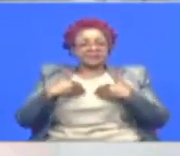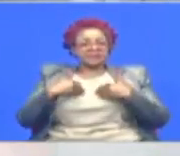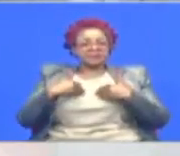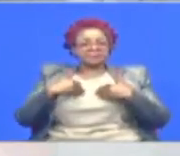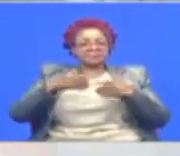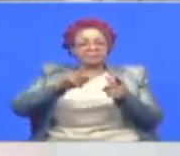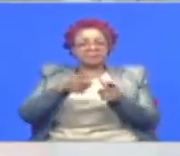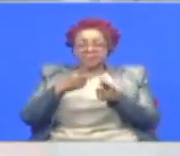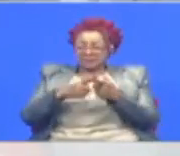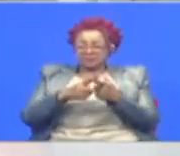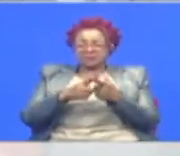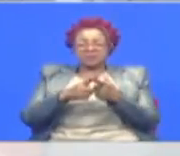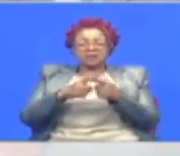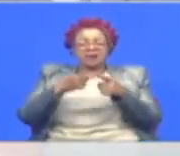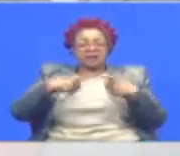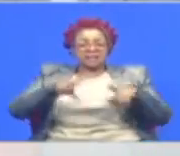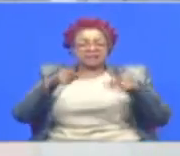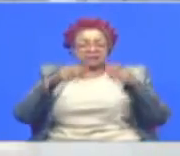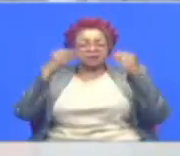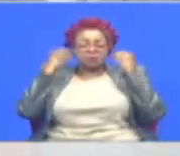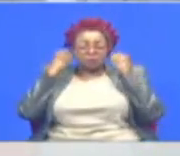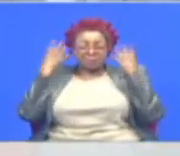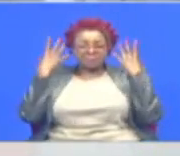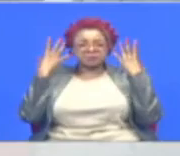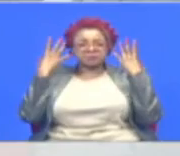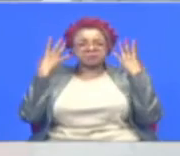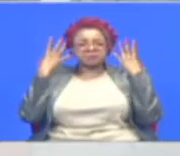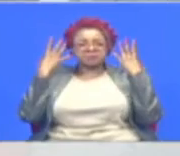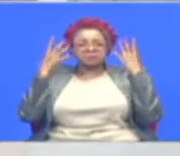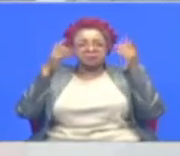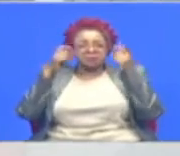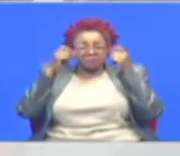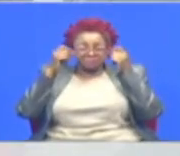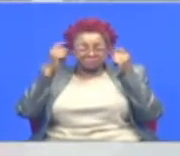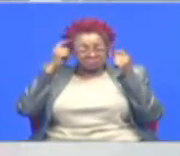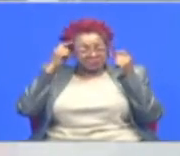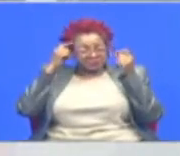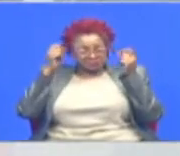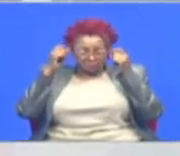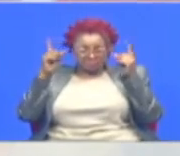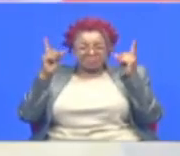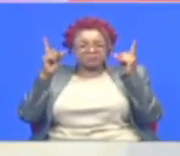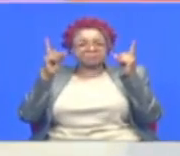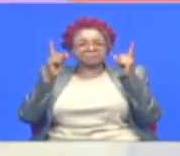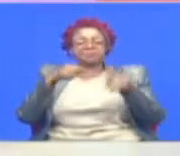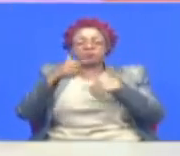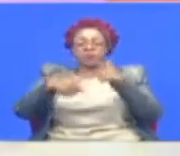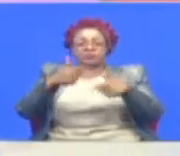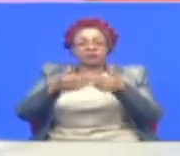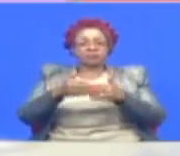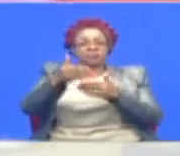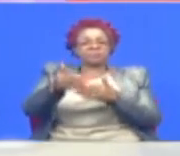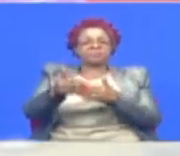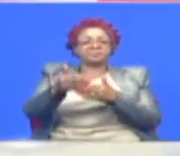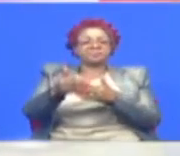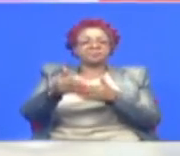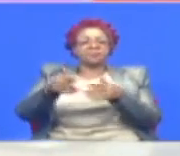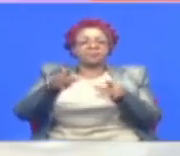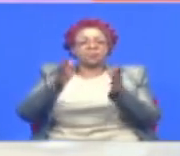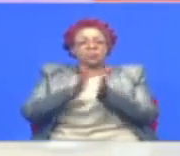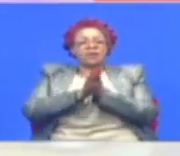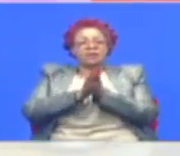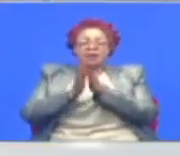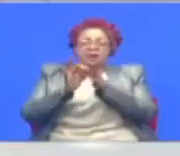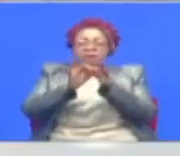tufungue masikio yetu, tufungue mafikira yetu, na tuendelee mbele tukiwa na umoja